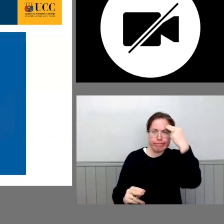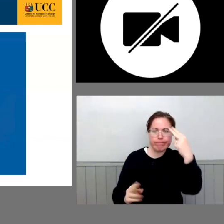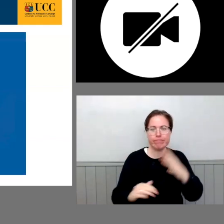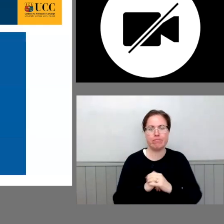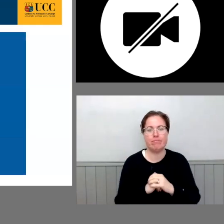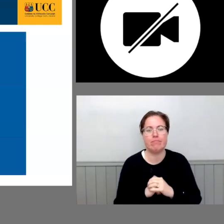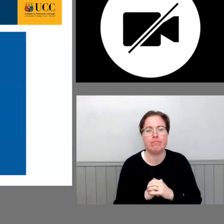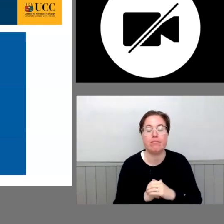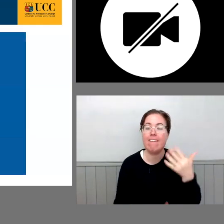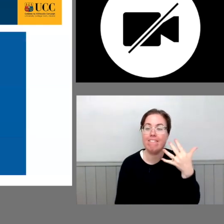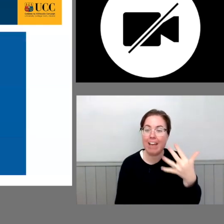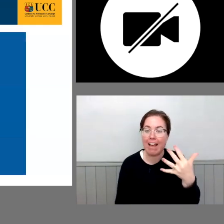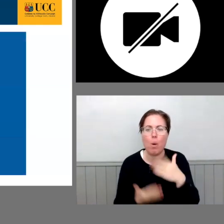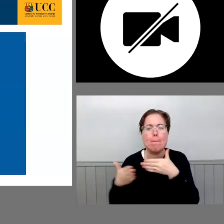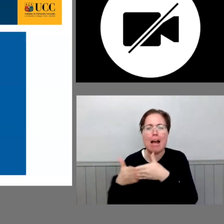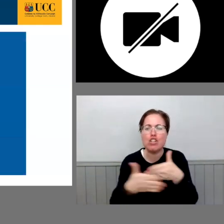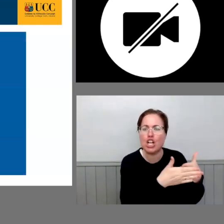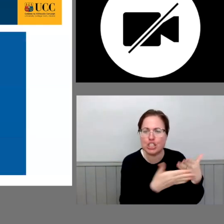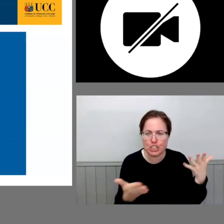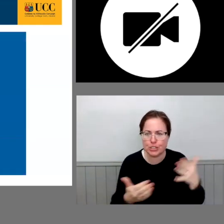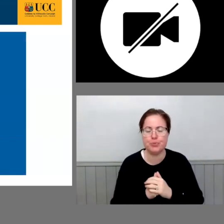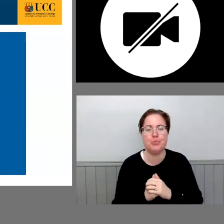5. Barriers to care.